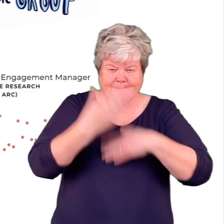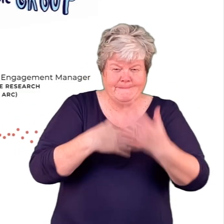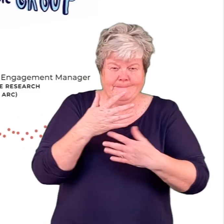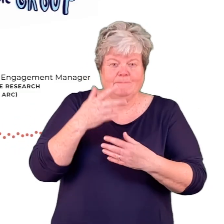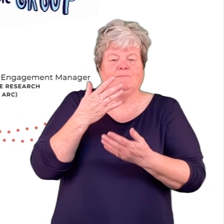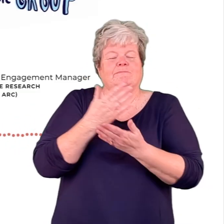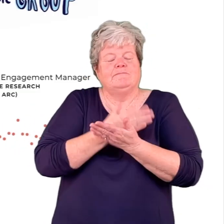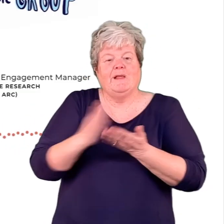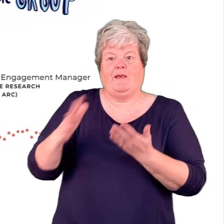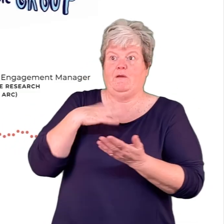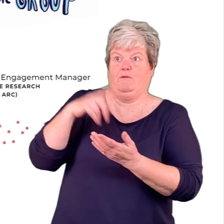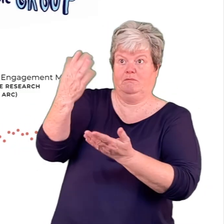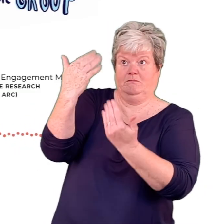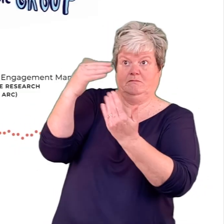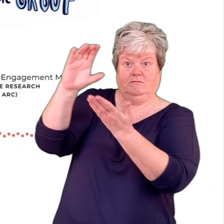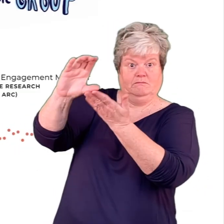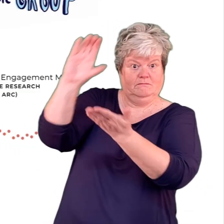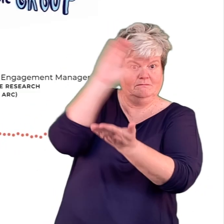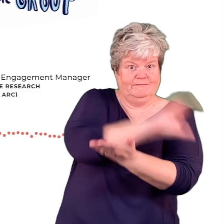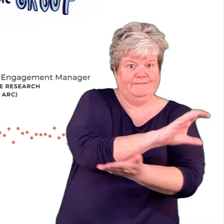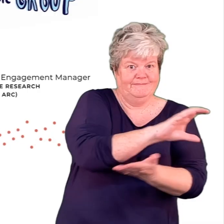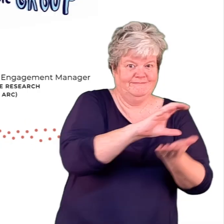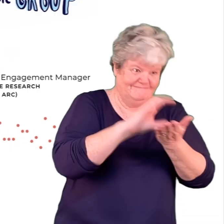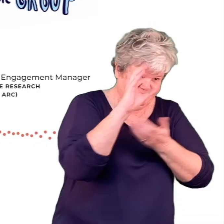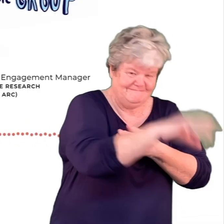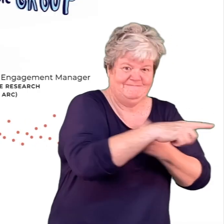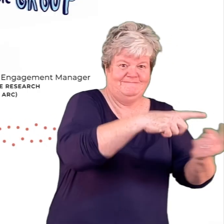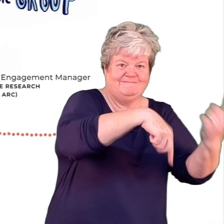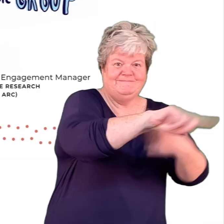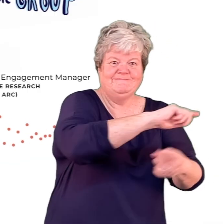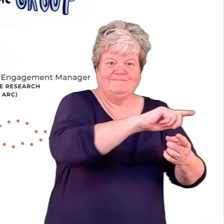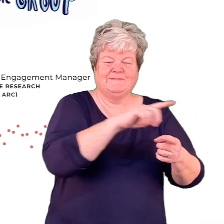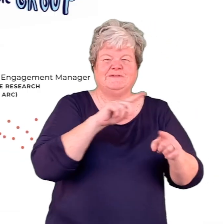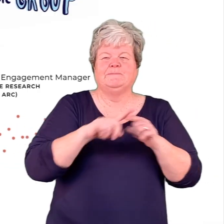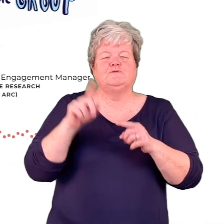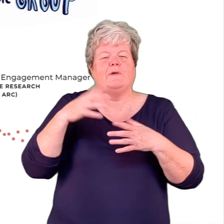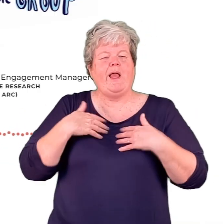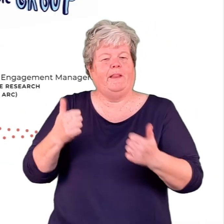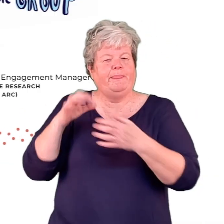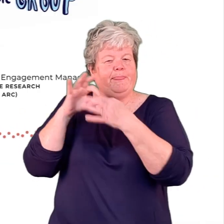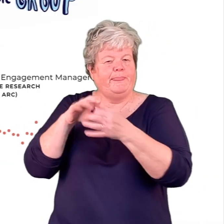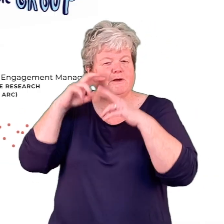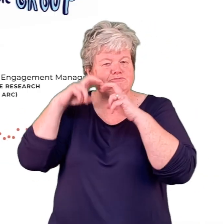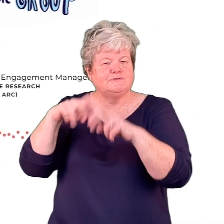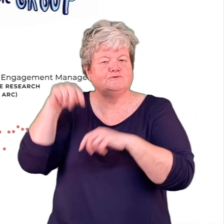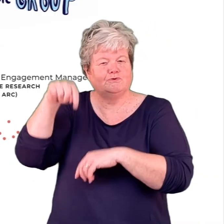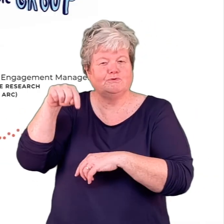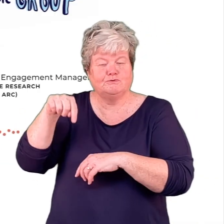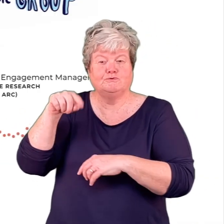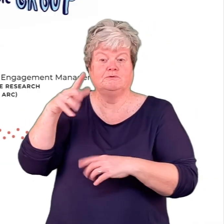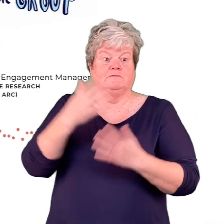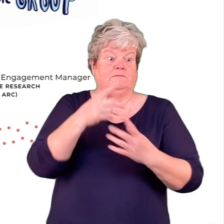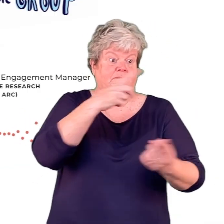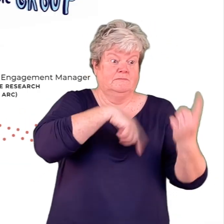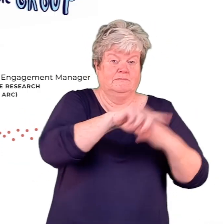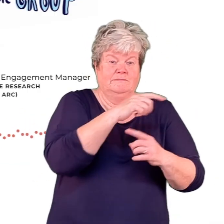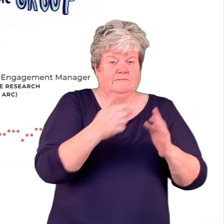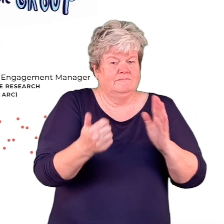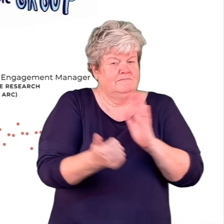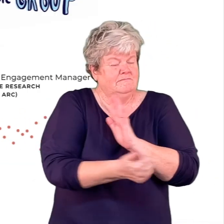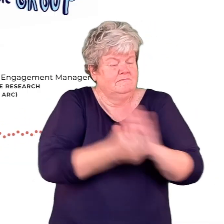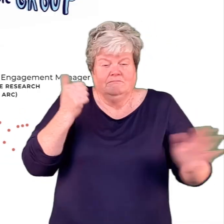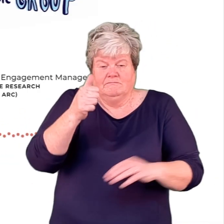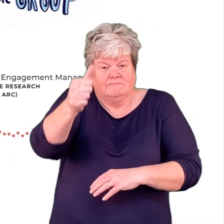from funders, particularly from the National Institute for Health and Care Research, that service users, experts by experience, community organisations